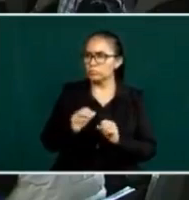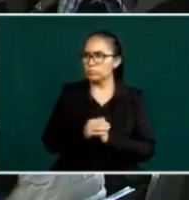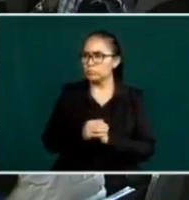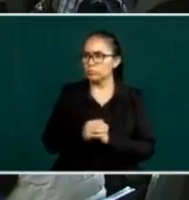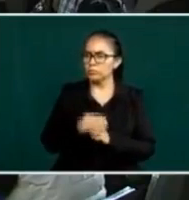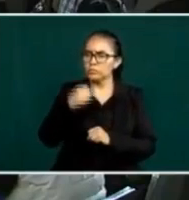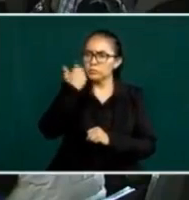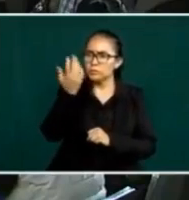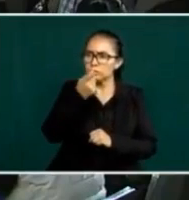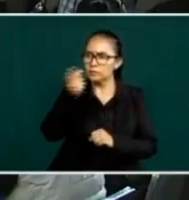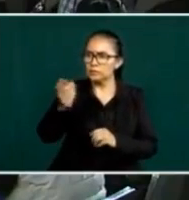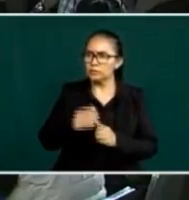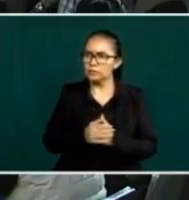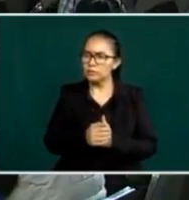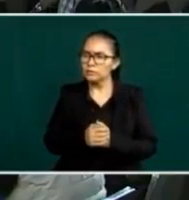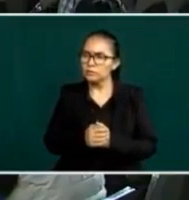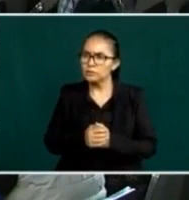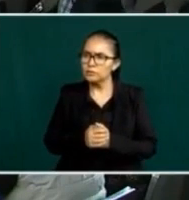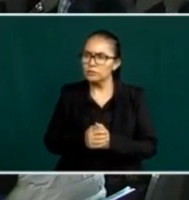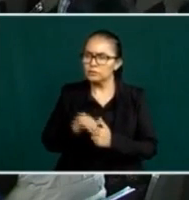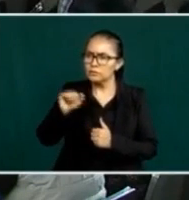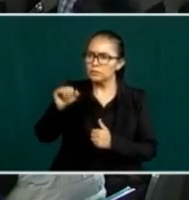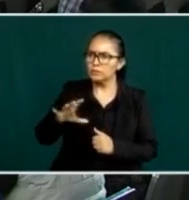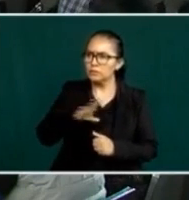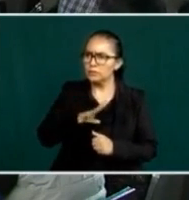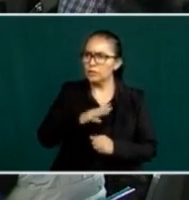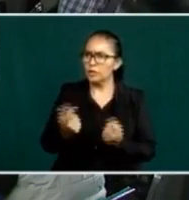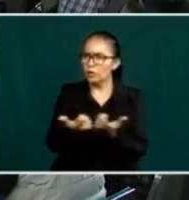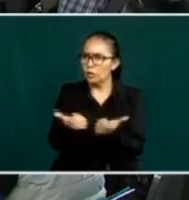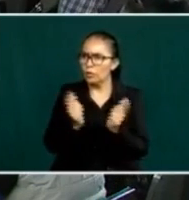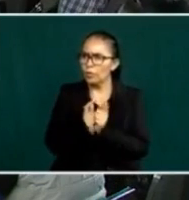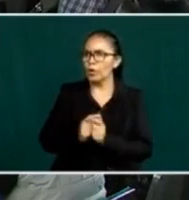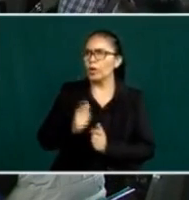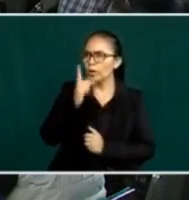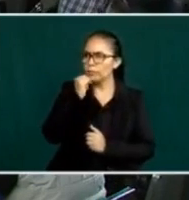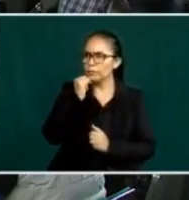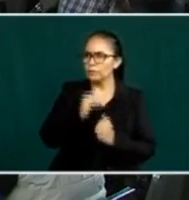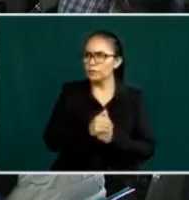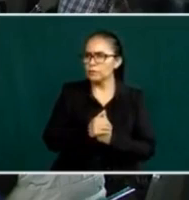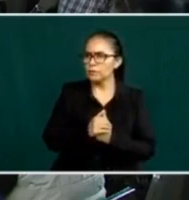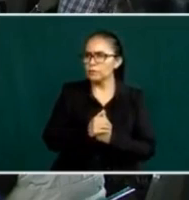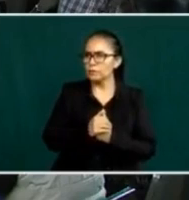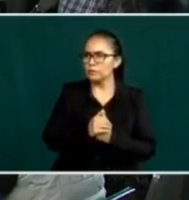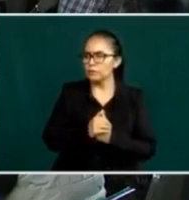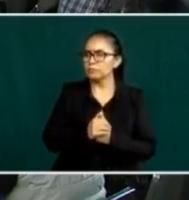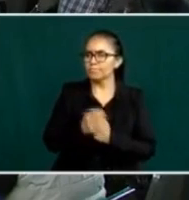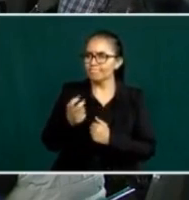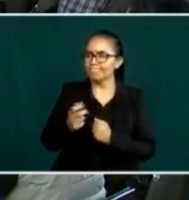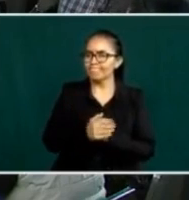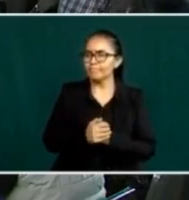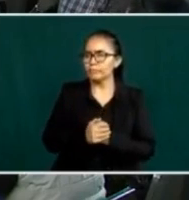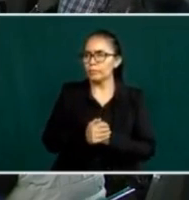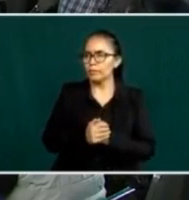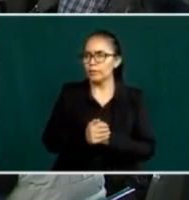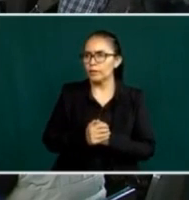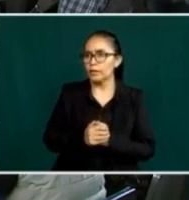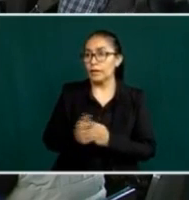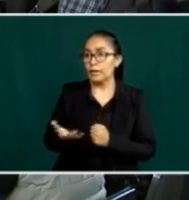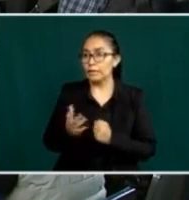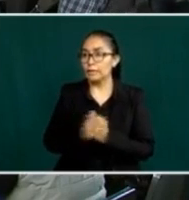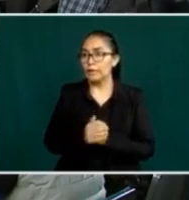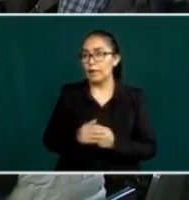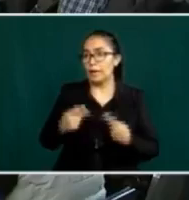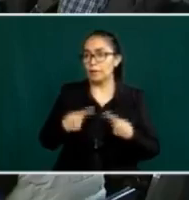So regarding the police, there's a group of police that devote themselves to